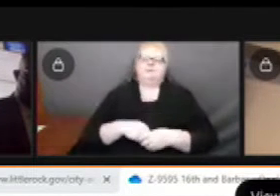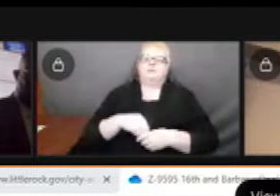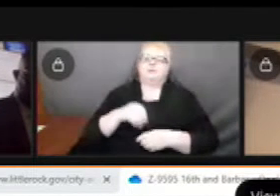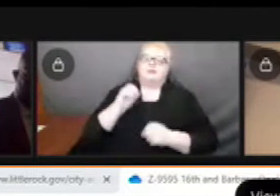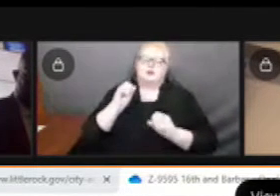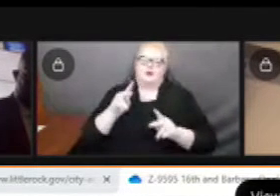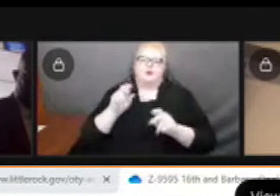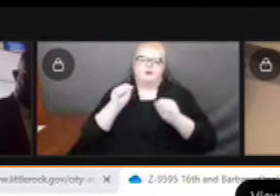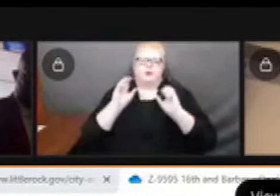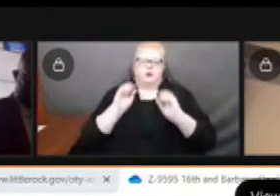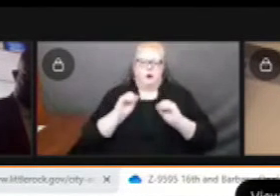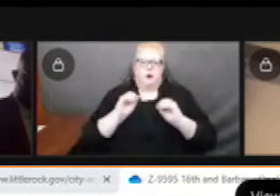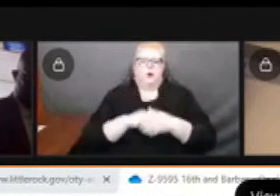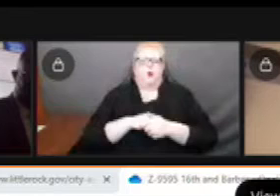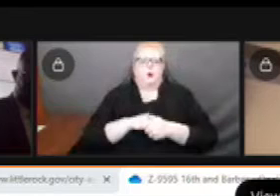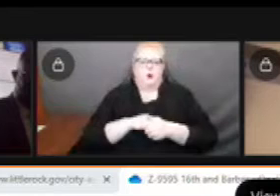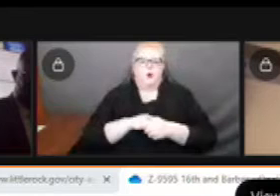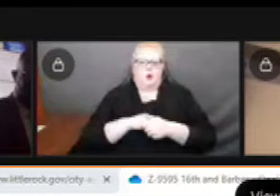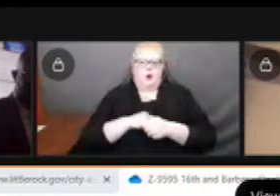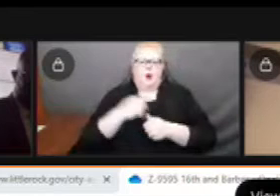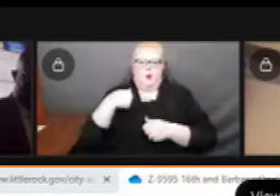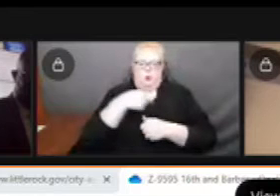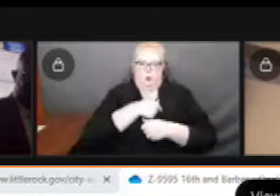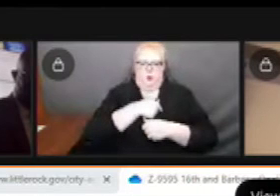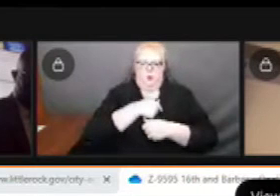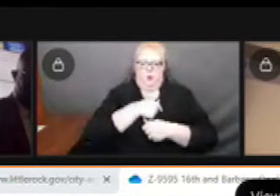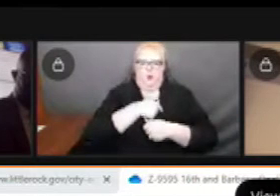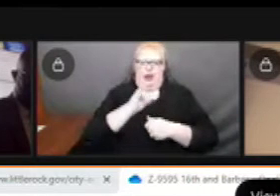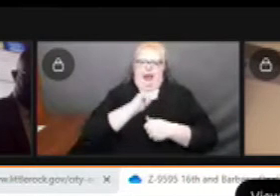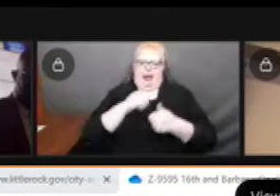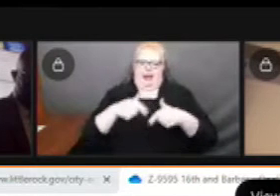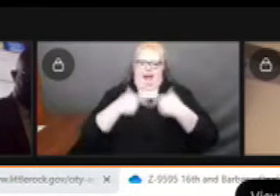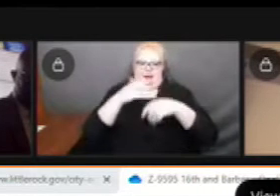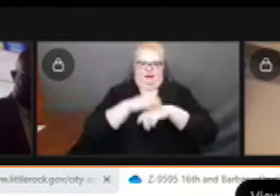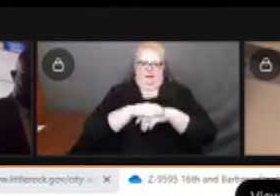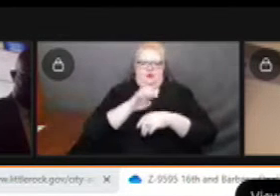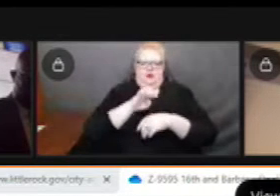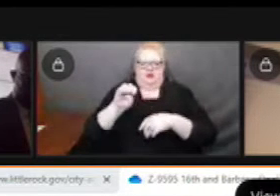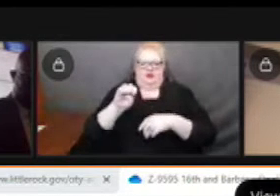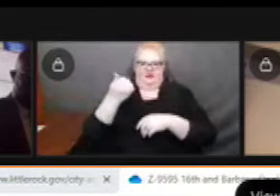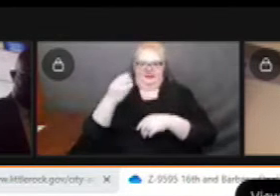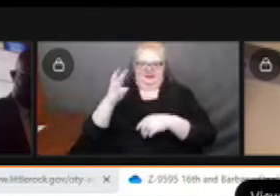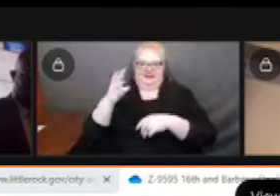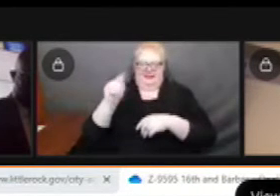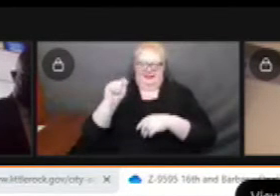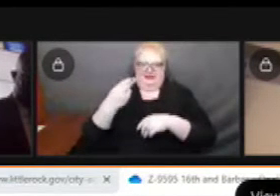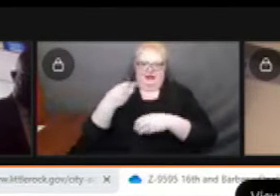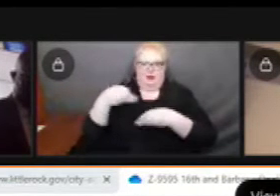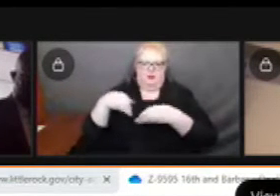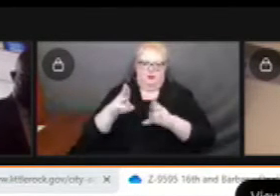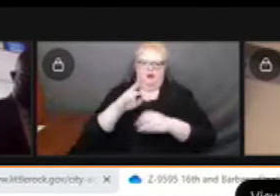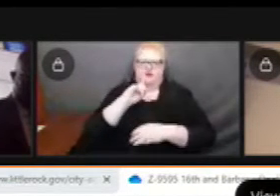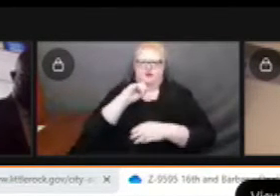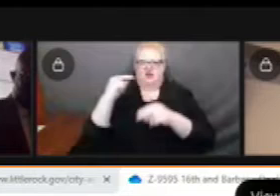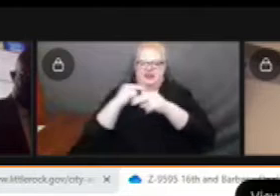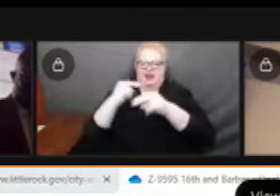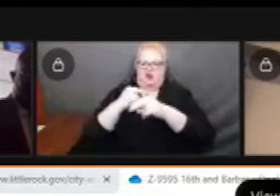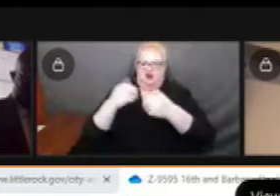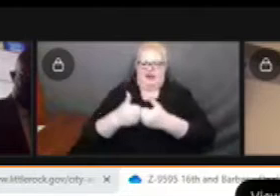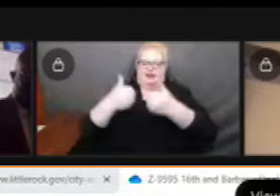idea, we're actually neighbors. I live on East 16th Street. There's an interstate separating us otherwise.